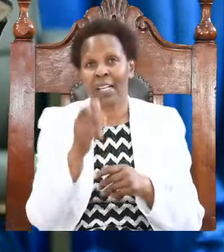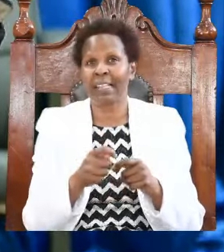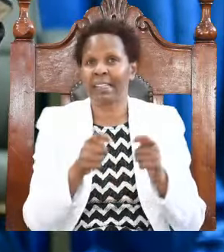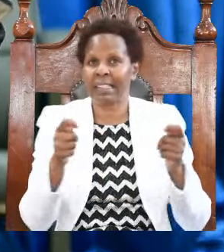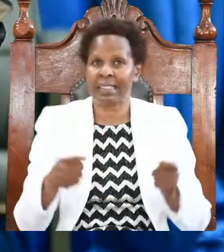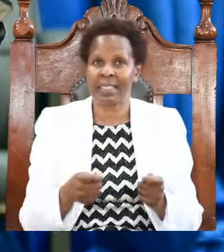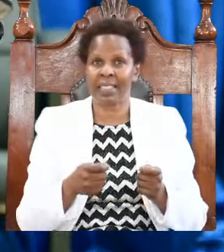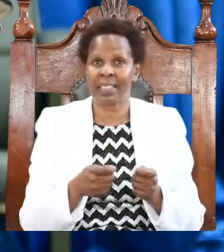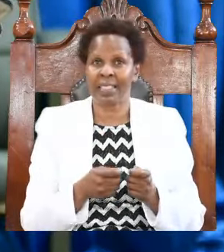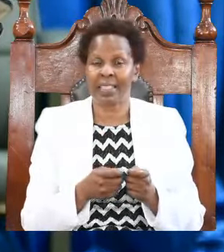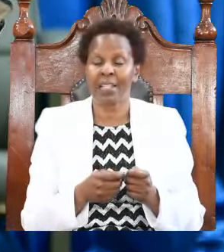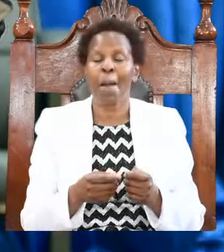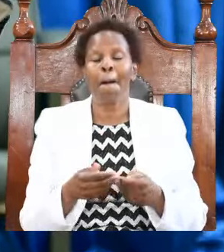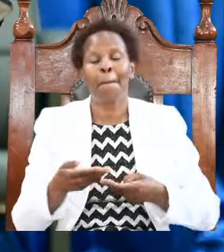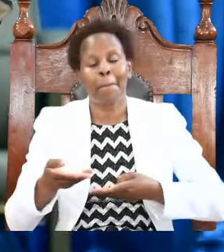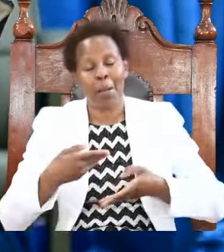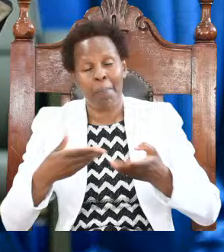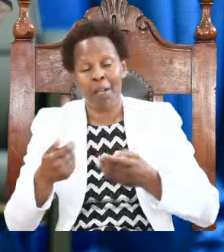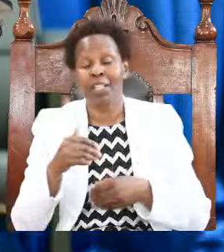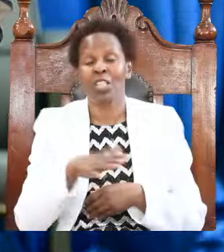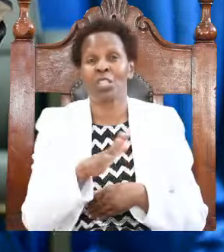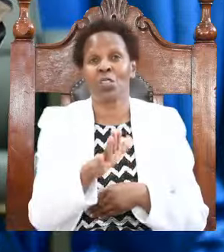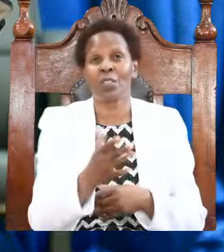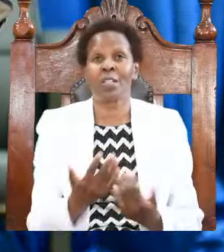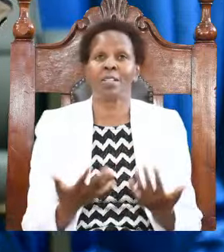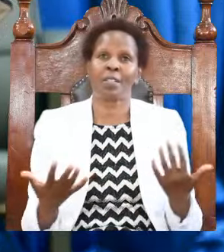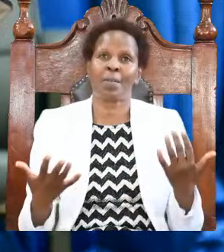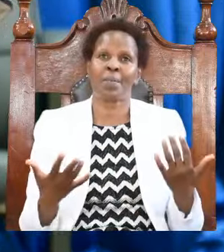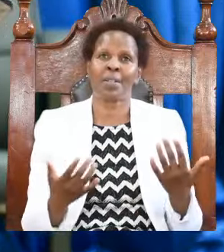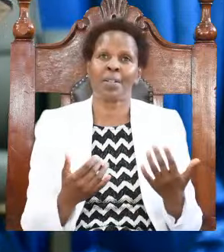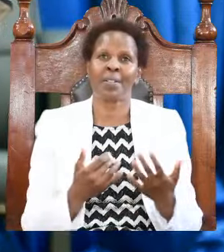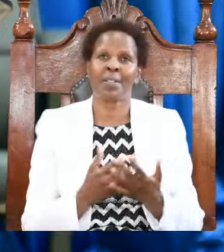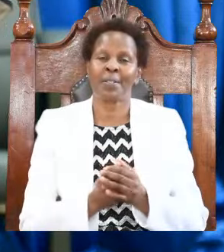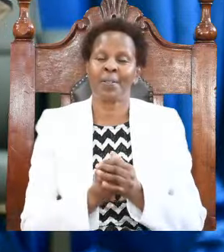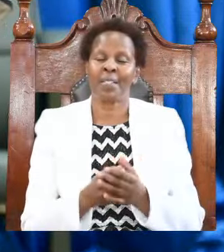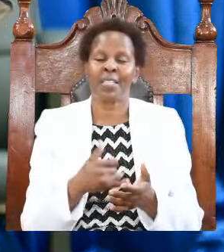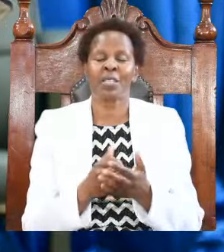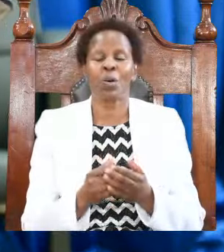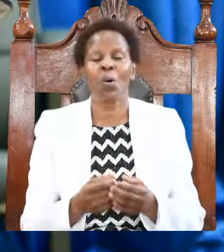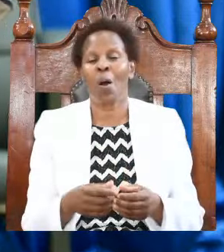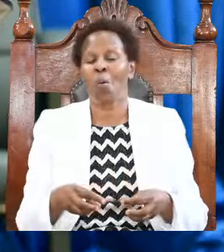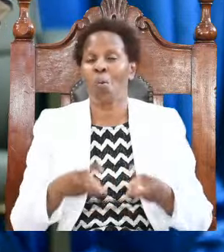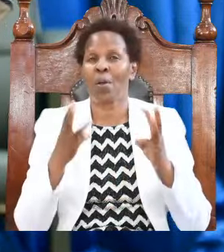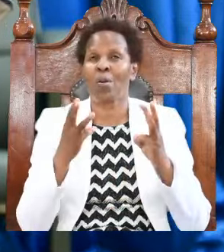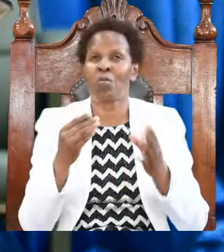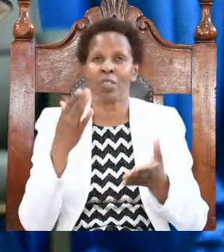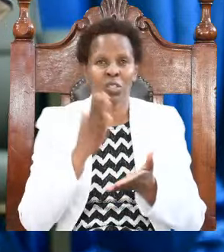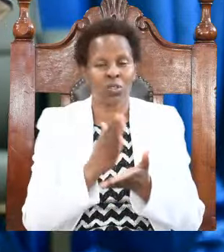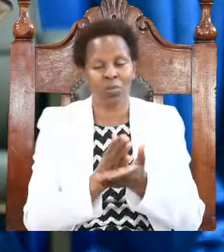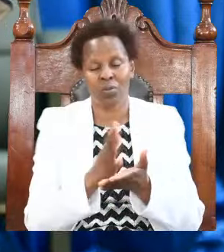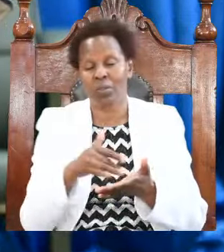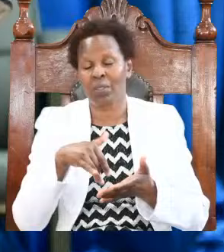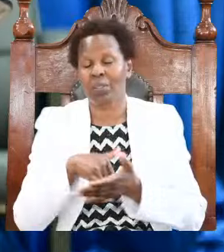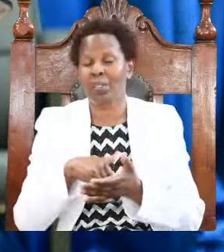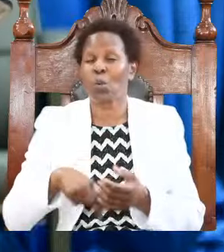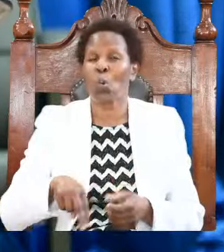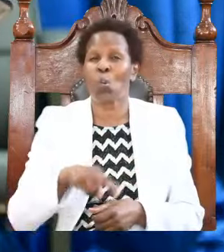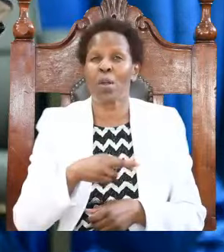sure that you buy for yourself an item. It's one way of ensuring that